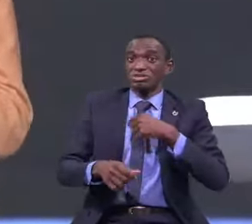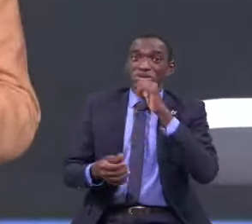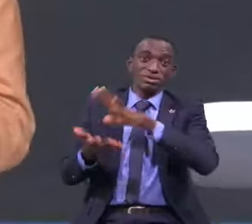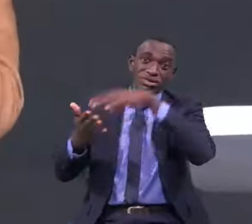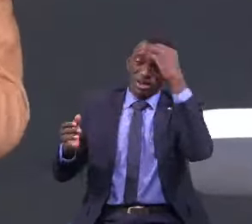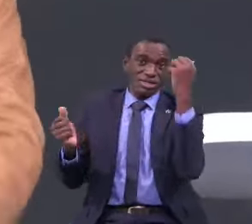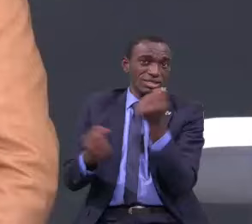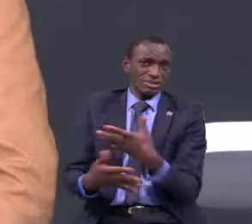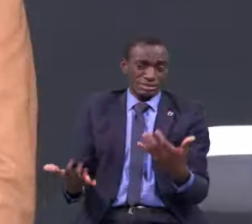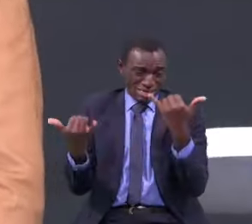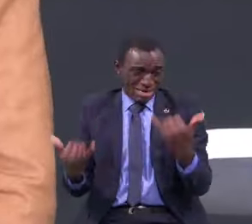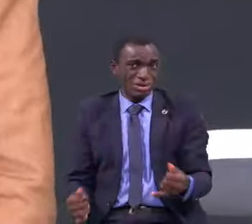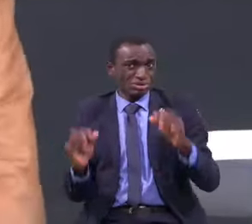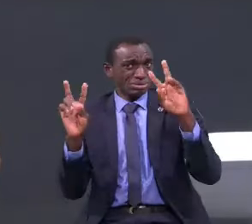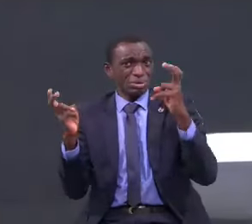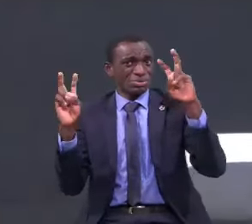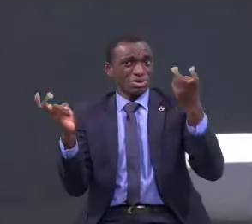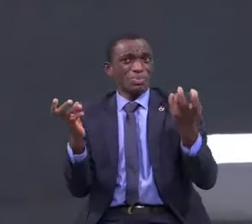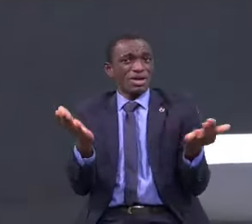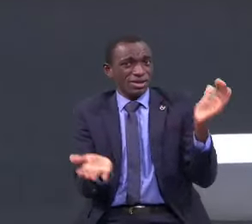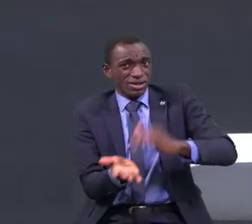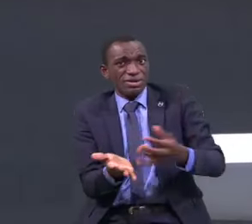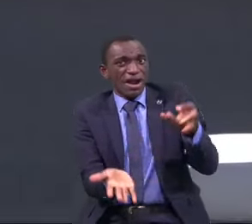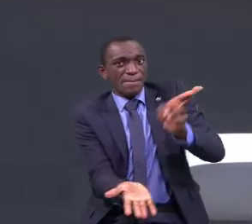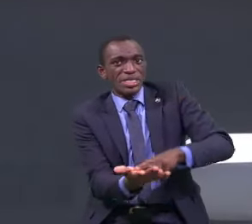up again and again.